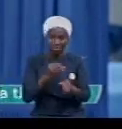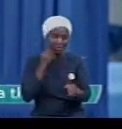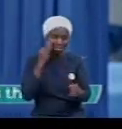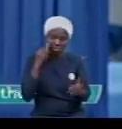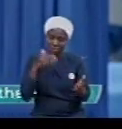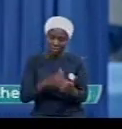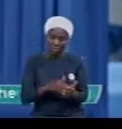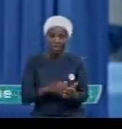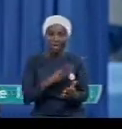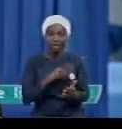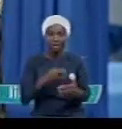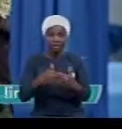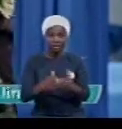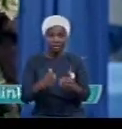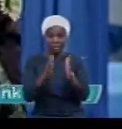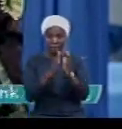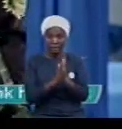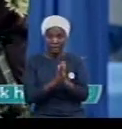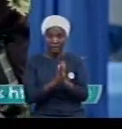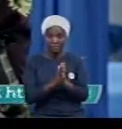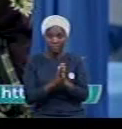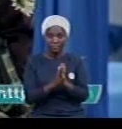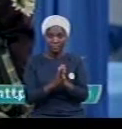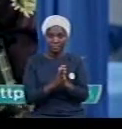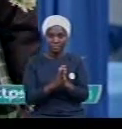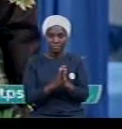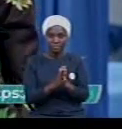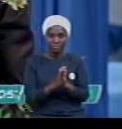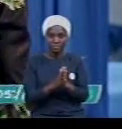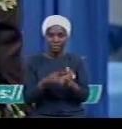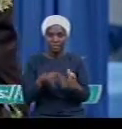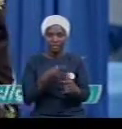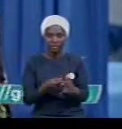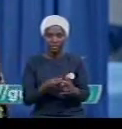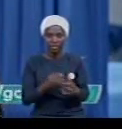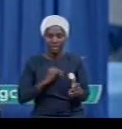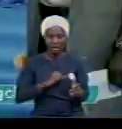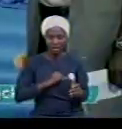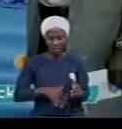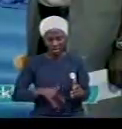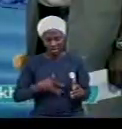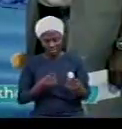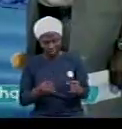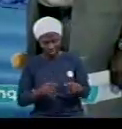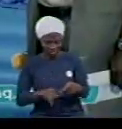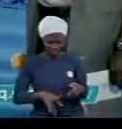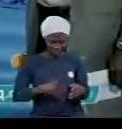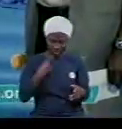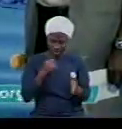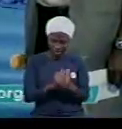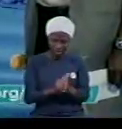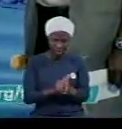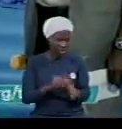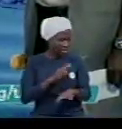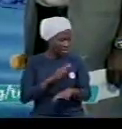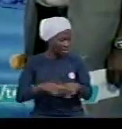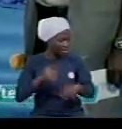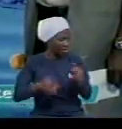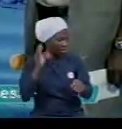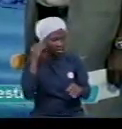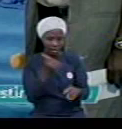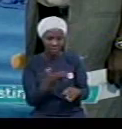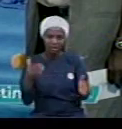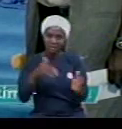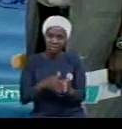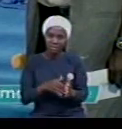tan mo se ba gbo nkan kan mo alonso aya je ta te ki je re